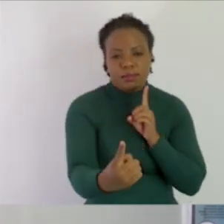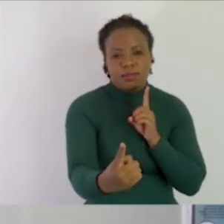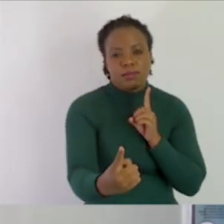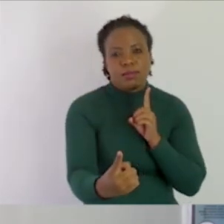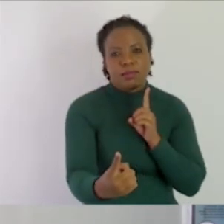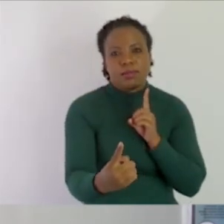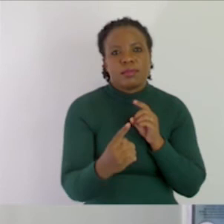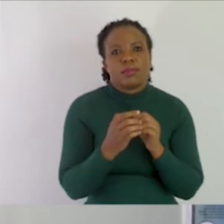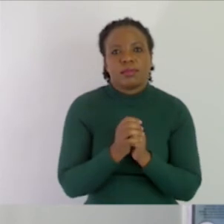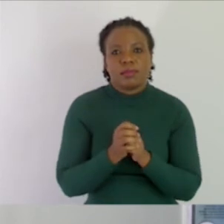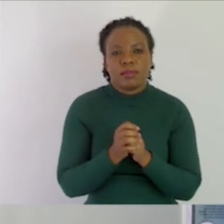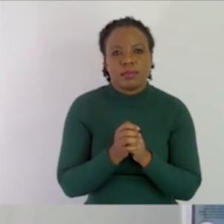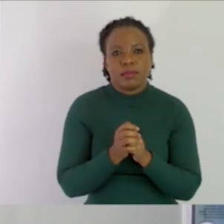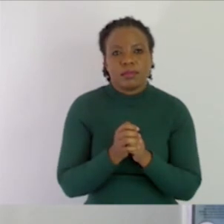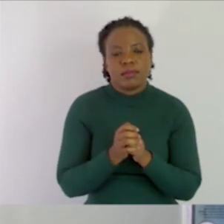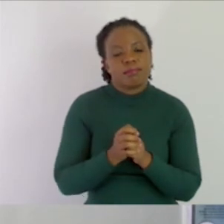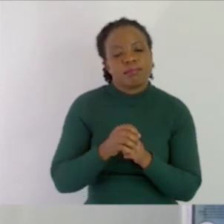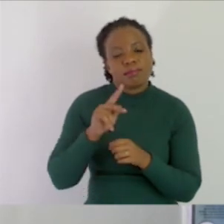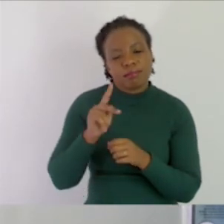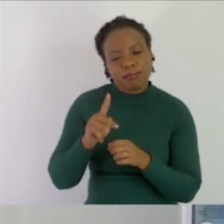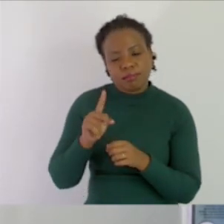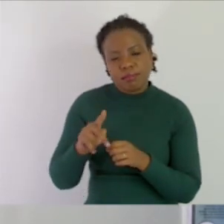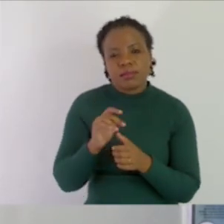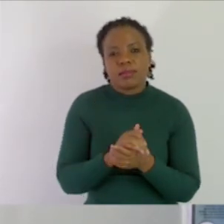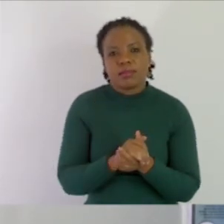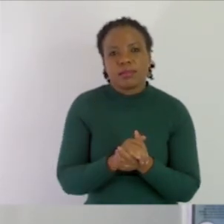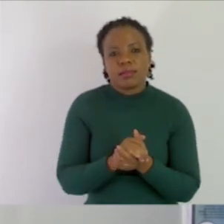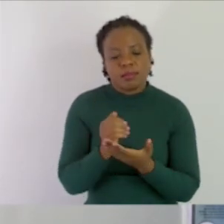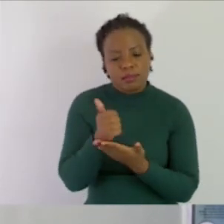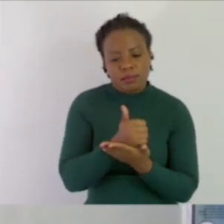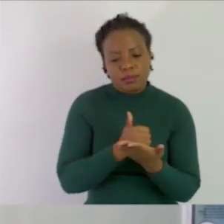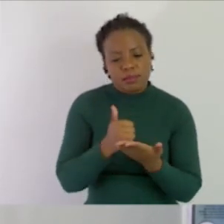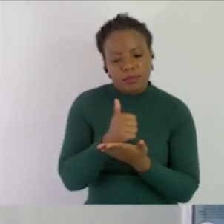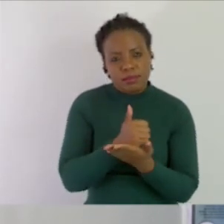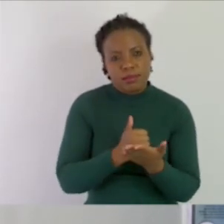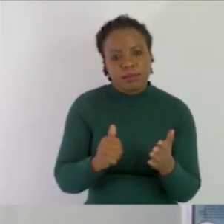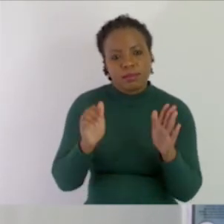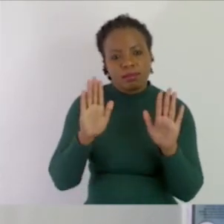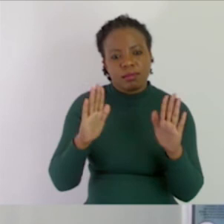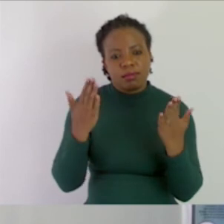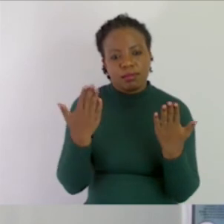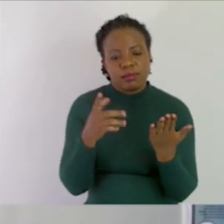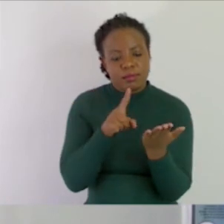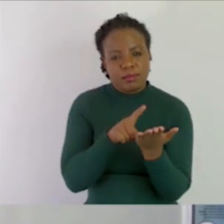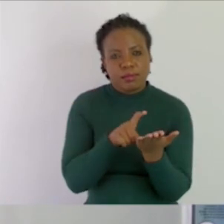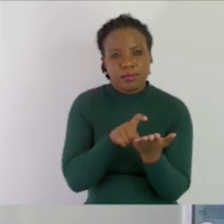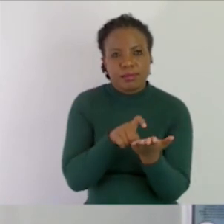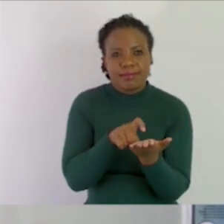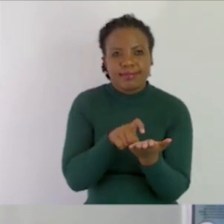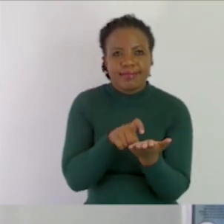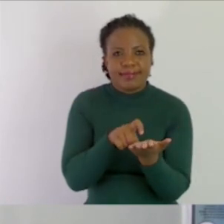distance. We also need to remember to sanitize